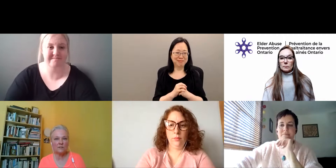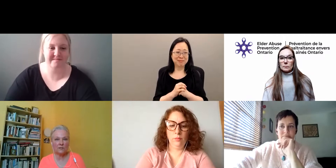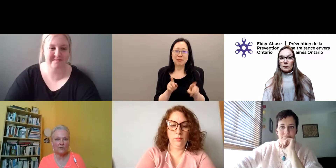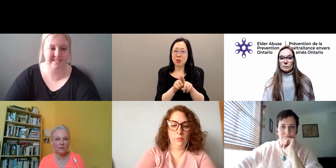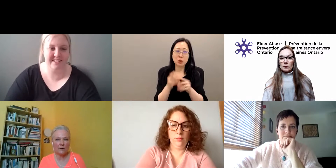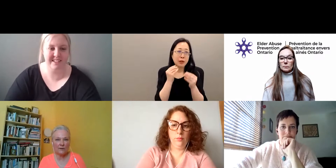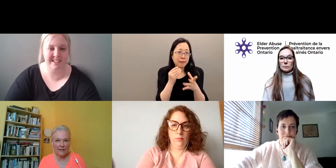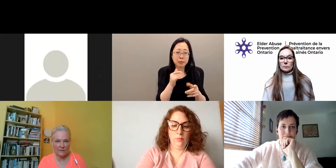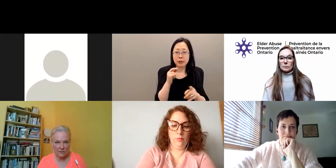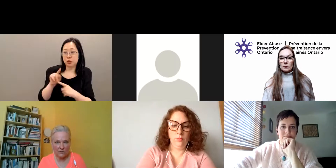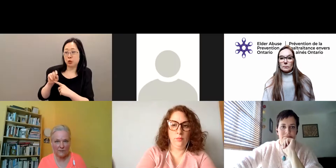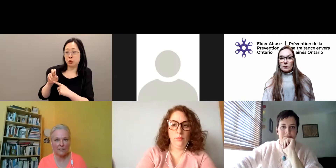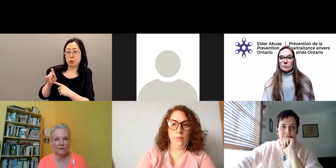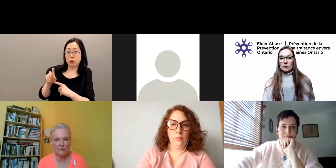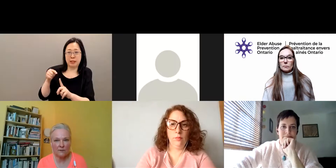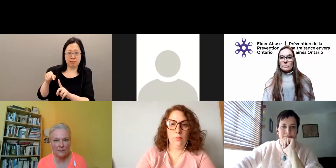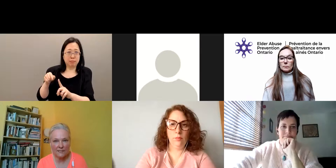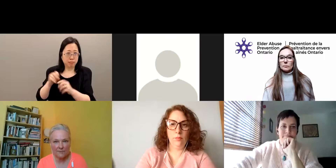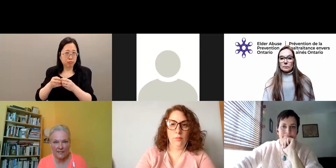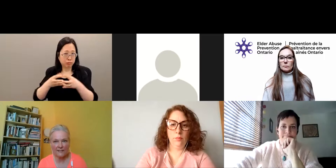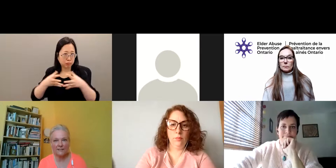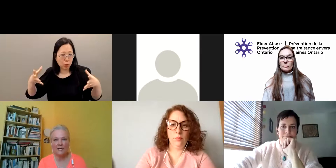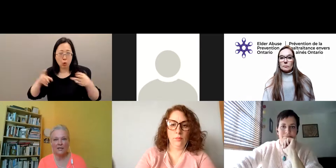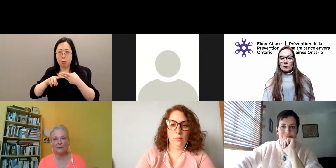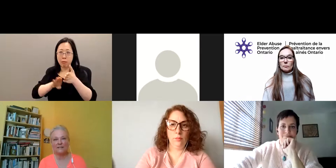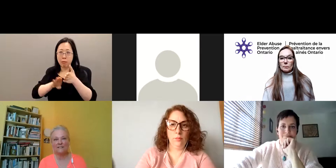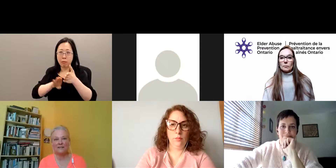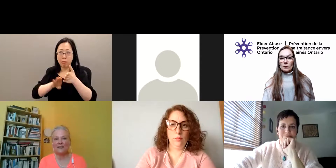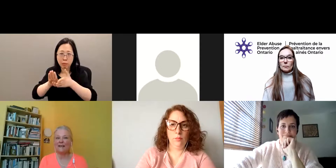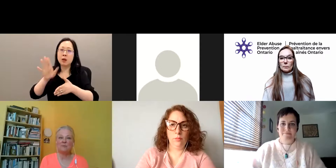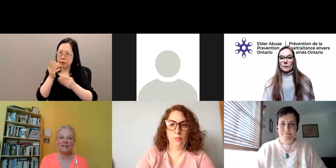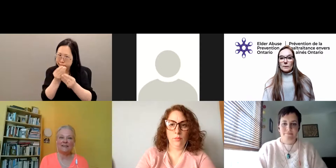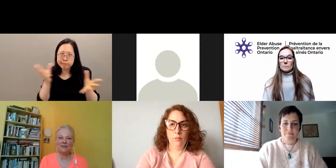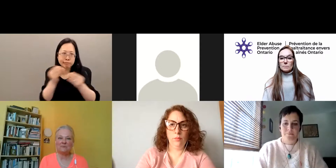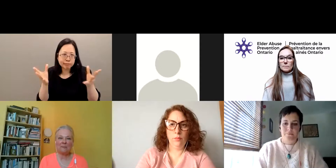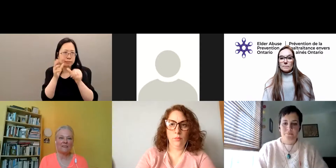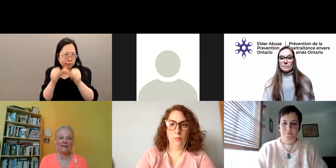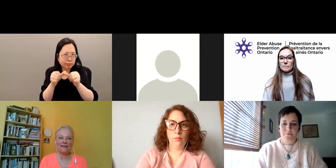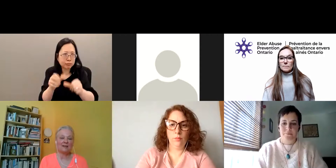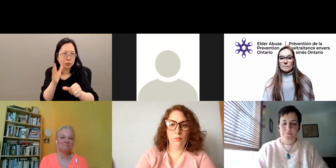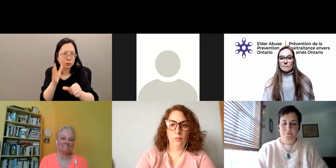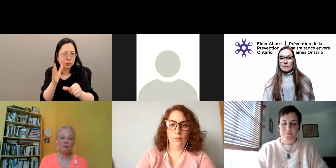regard to as the toolkit grows and expands. But